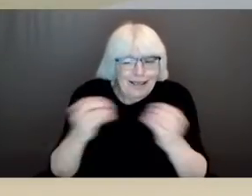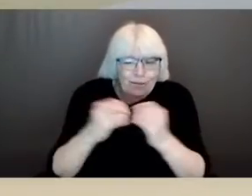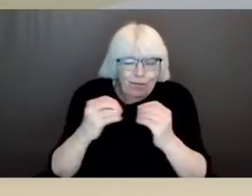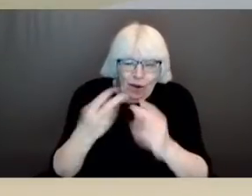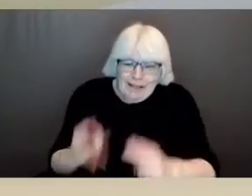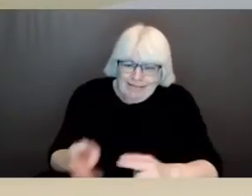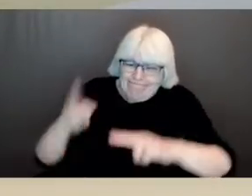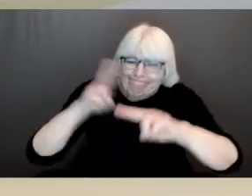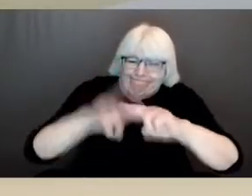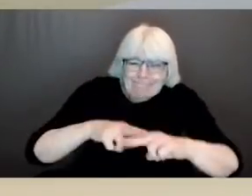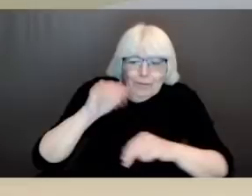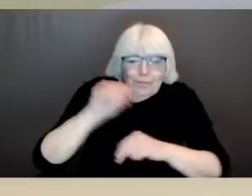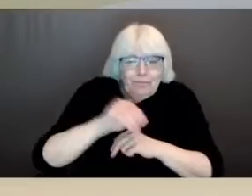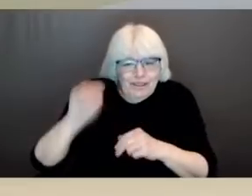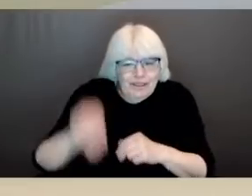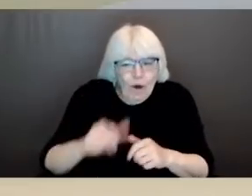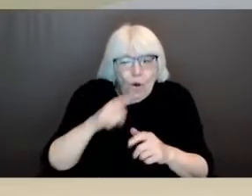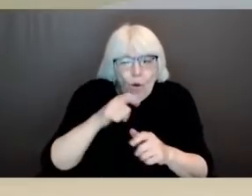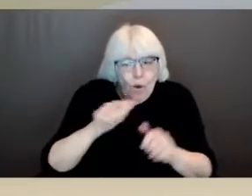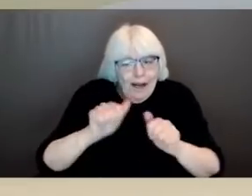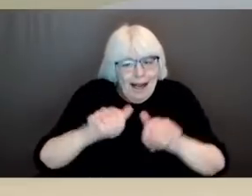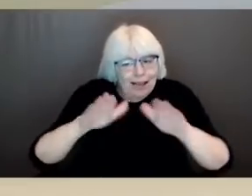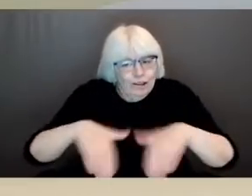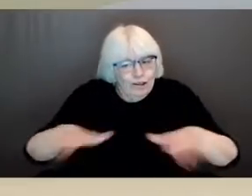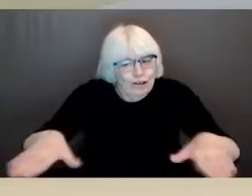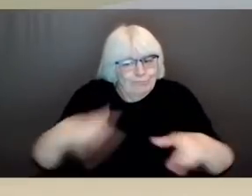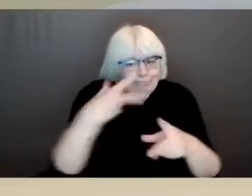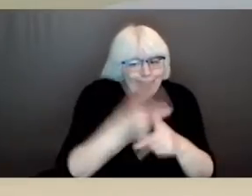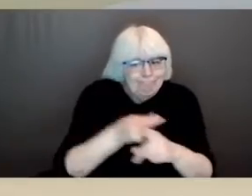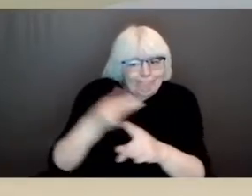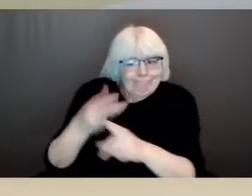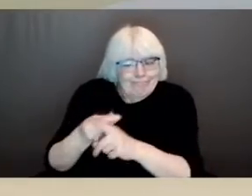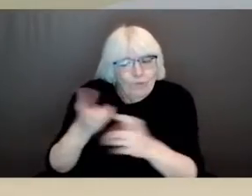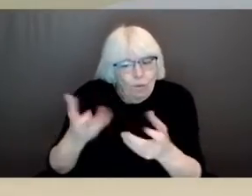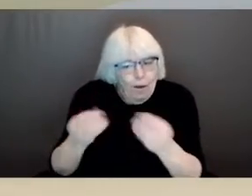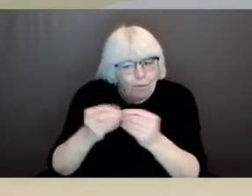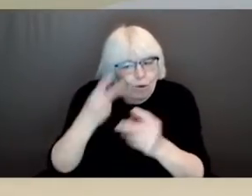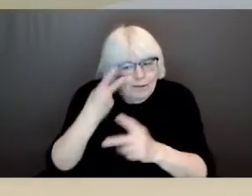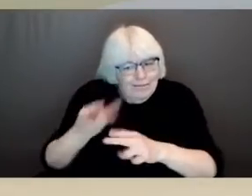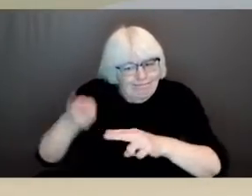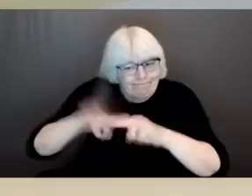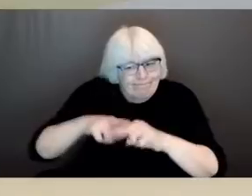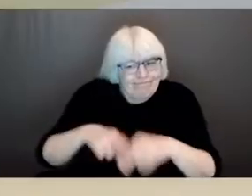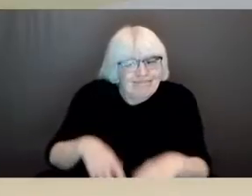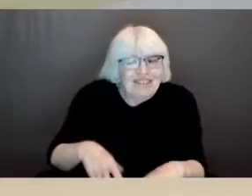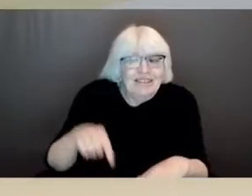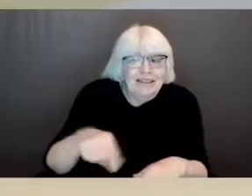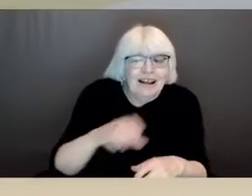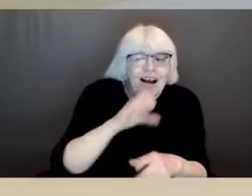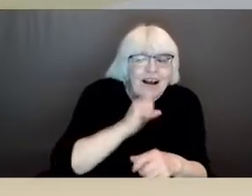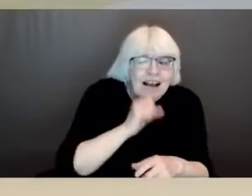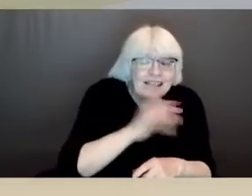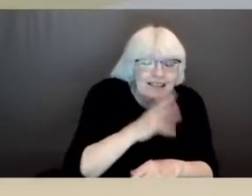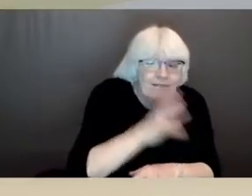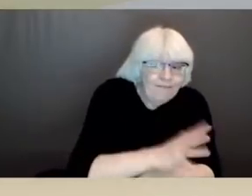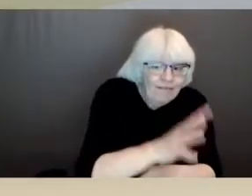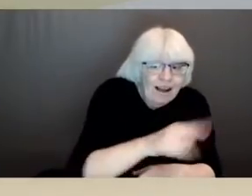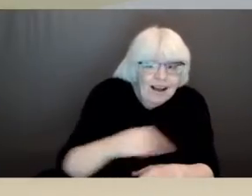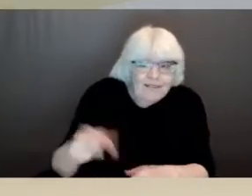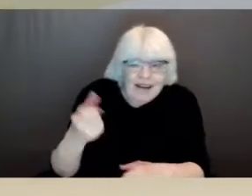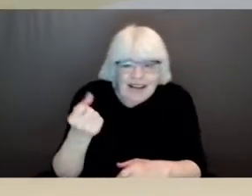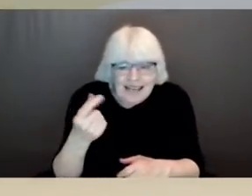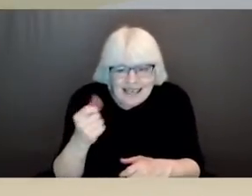children. And back to the 5 to 11-year-old age group for a second. I know you can't put an exact date on it, but do you have